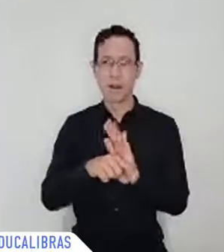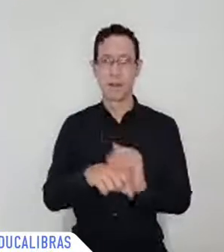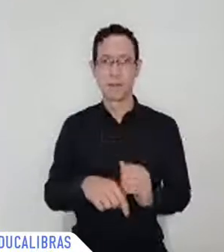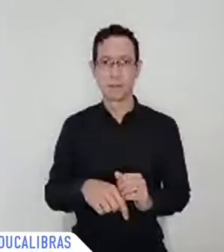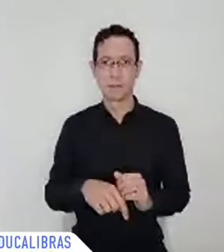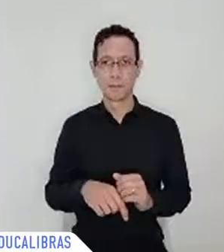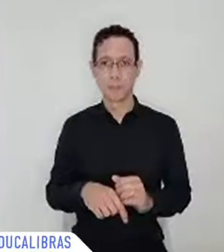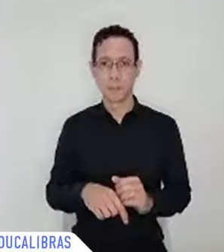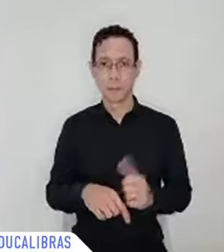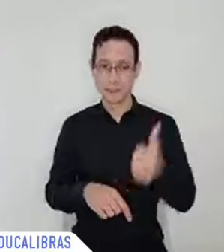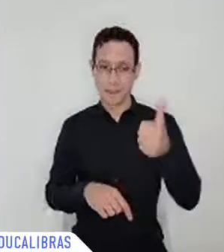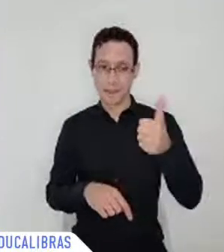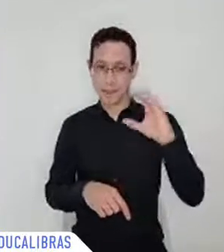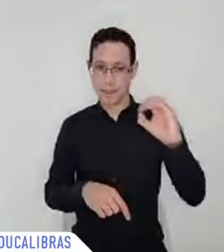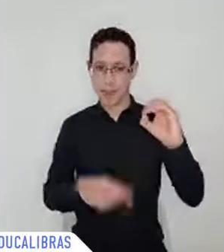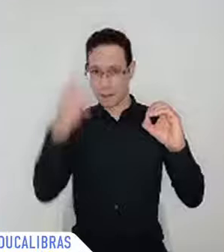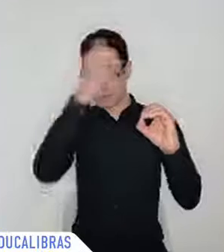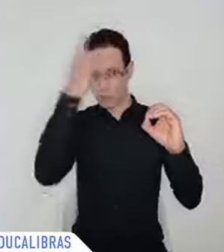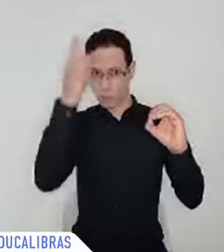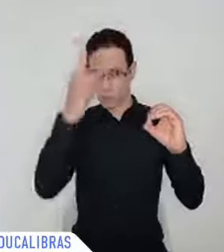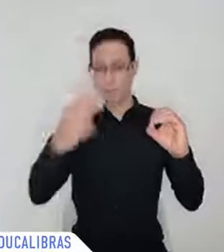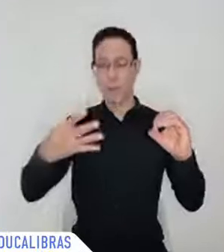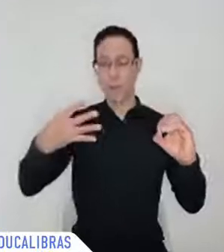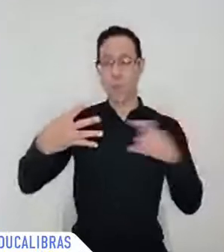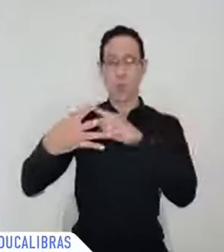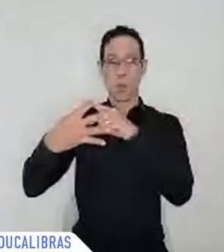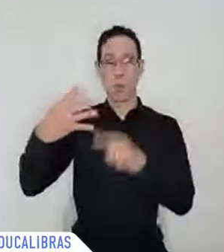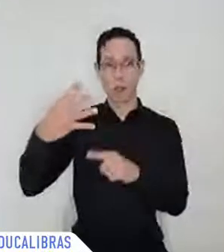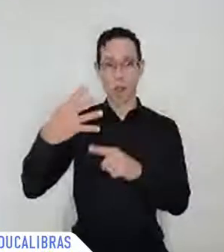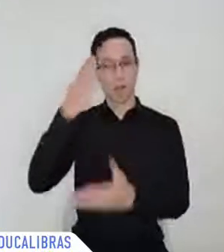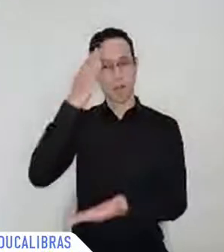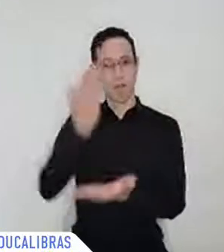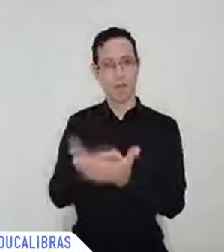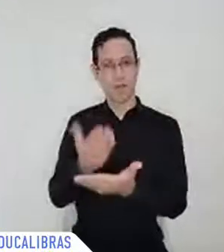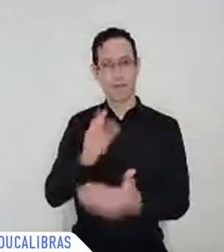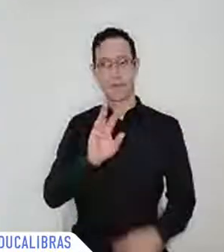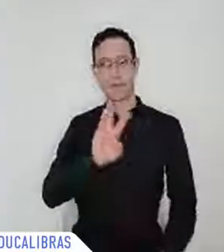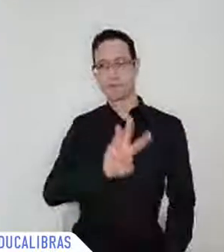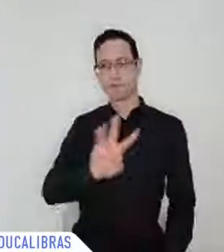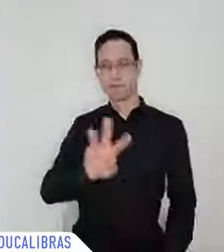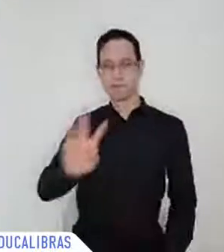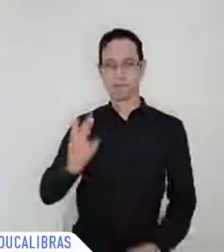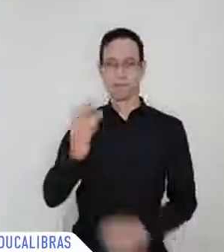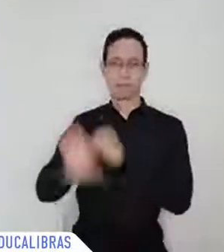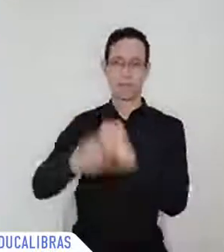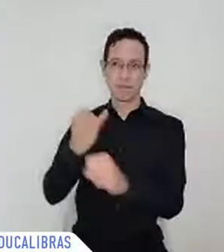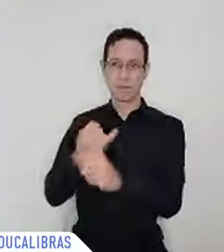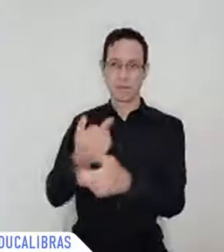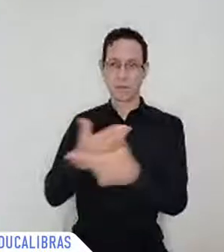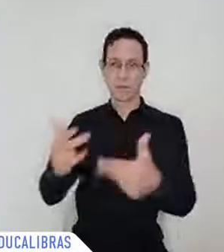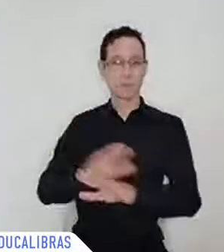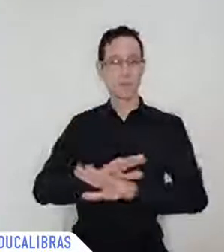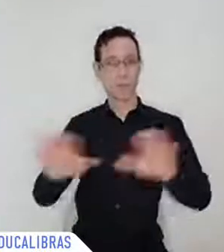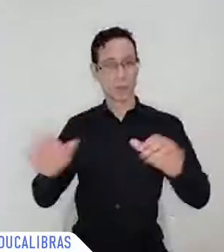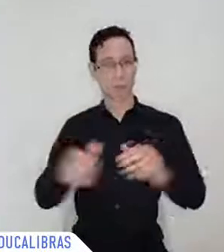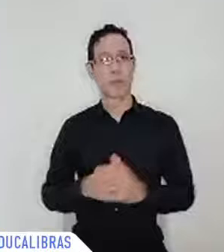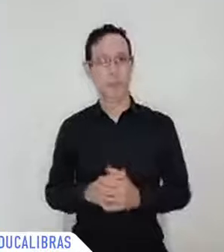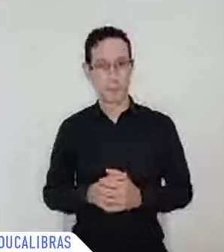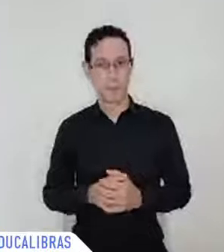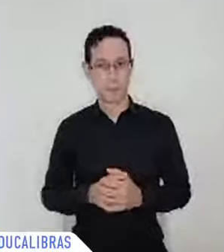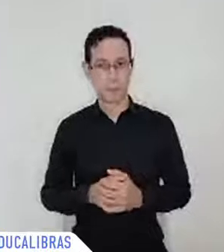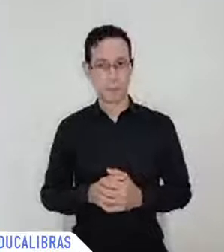36 countries show that less than 4 out of 10 people trust